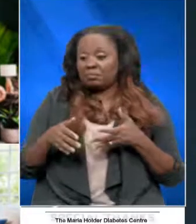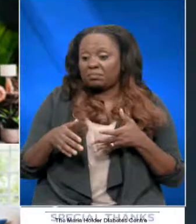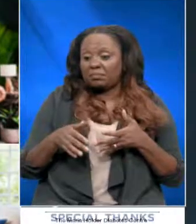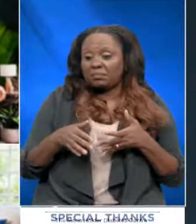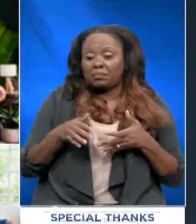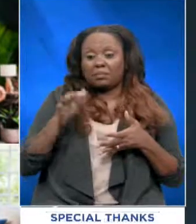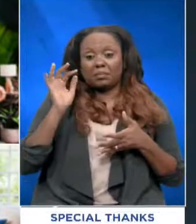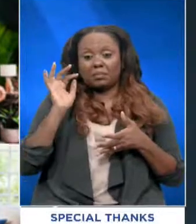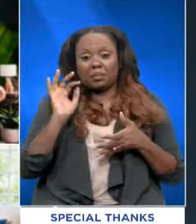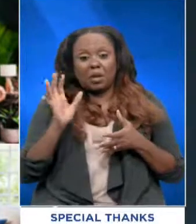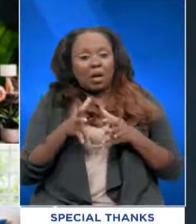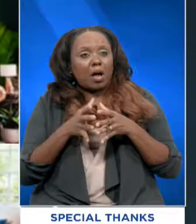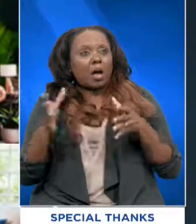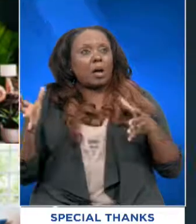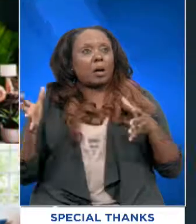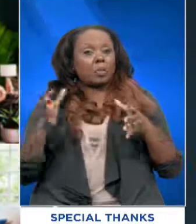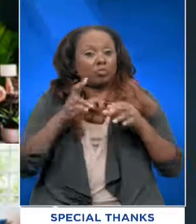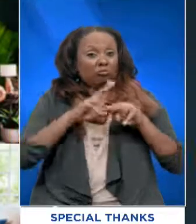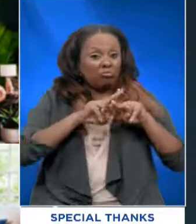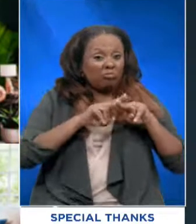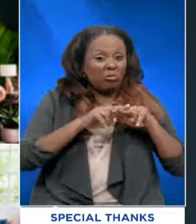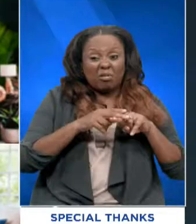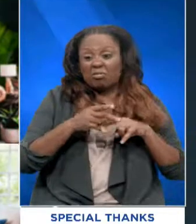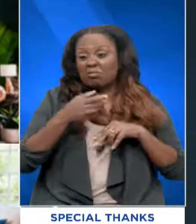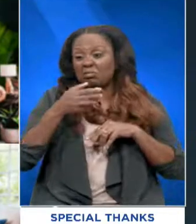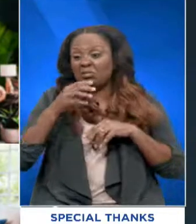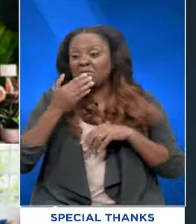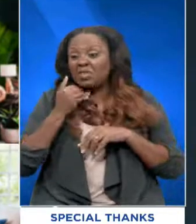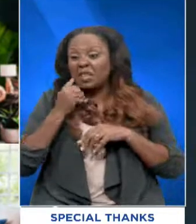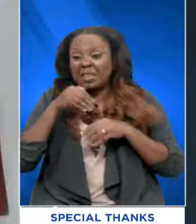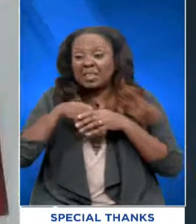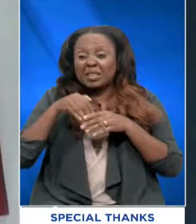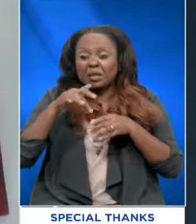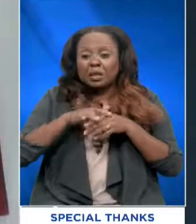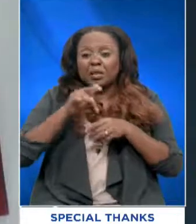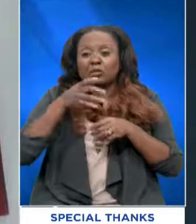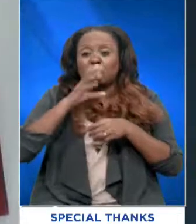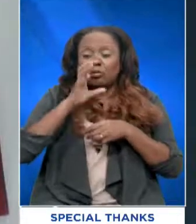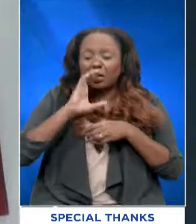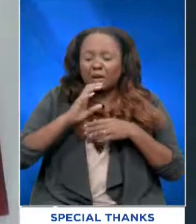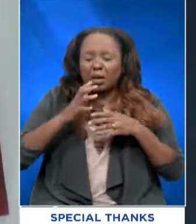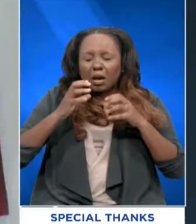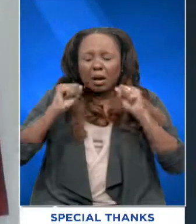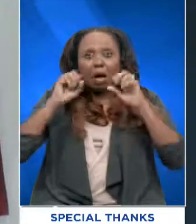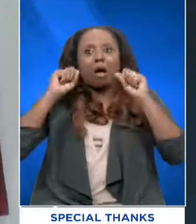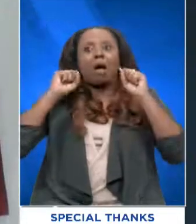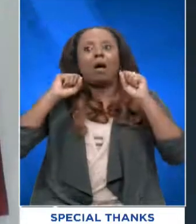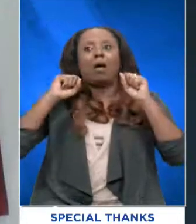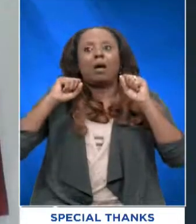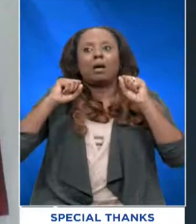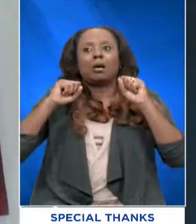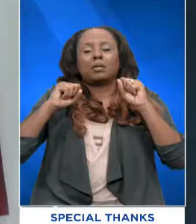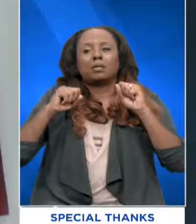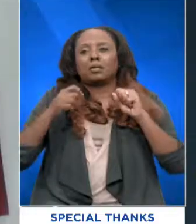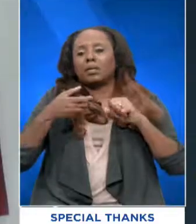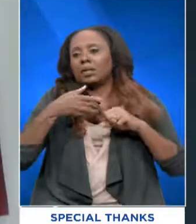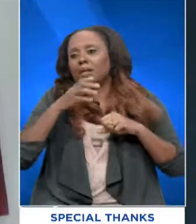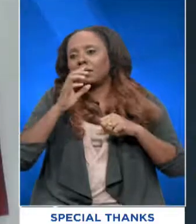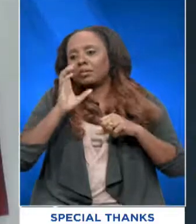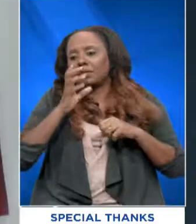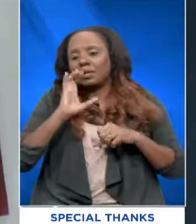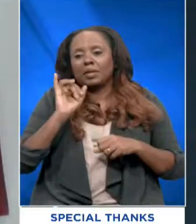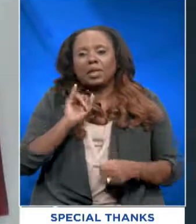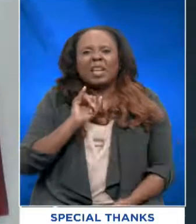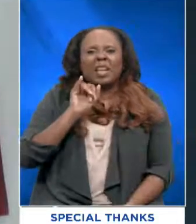drink and that drink, their mouths drop. I know, and when they do the calculation, they're consuming 30 teaspoons of sugar a day.